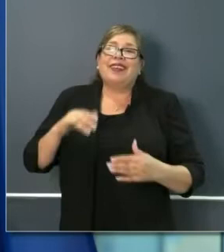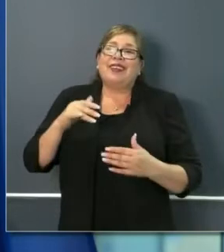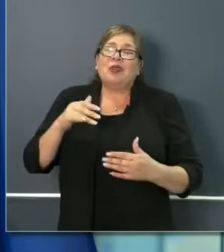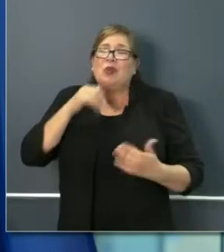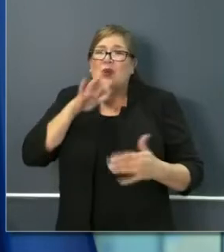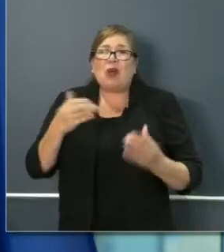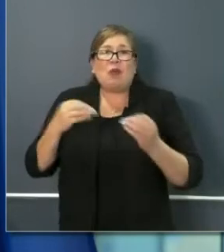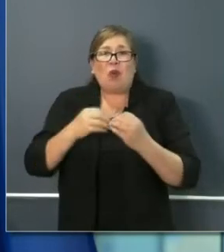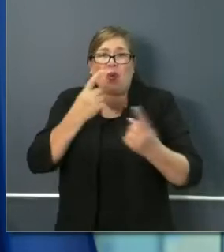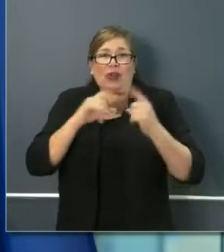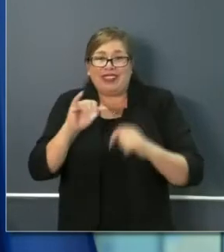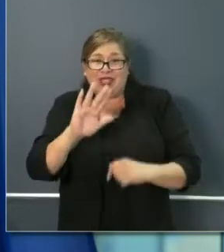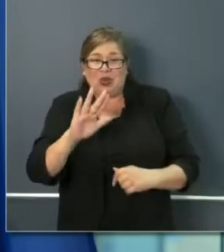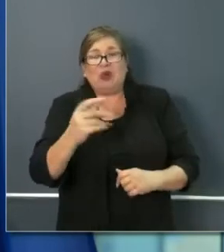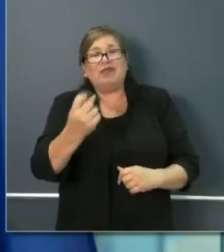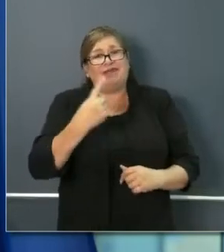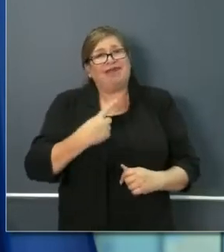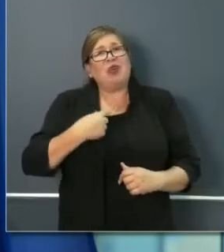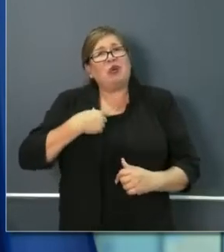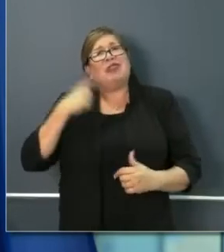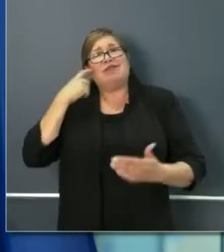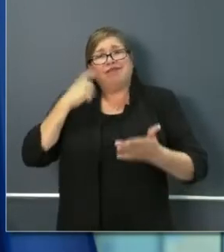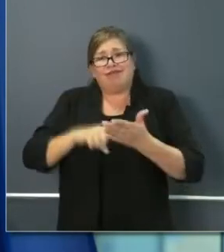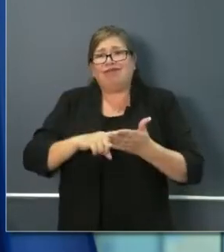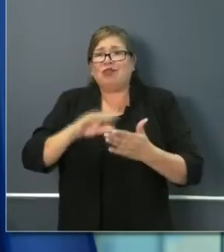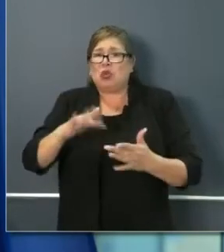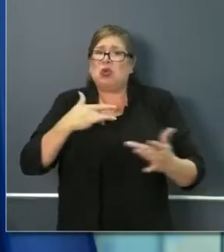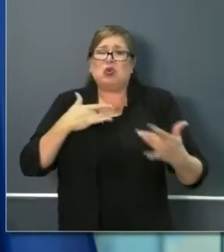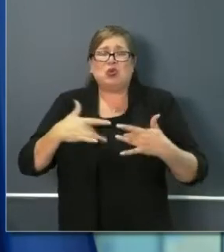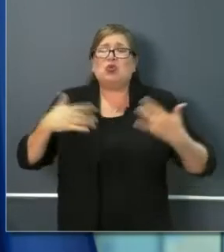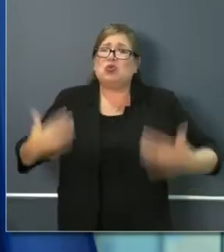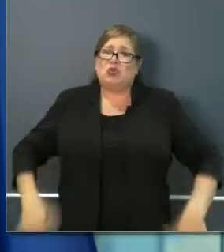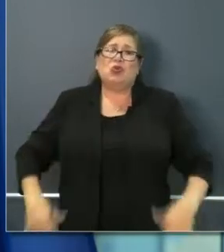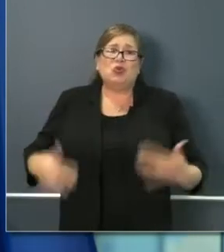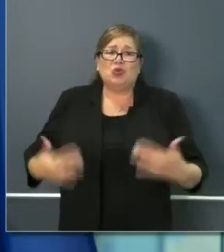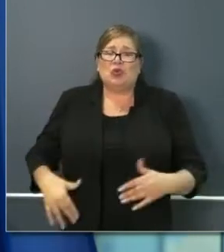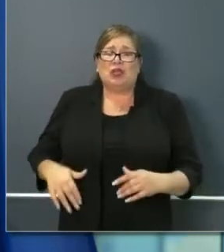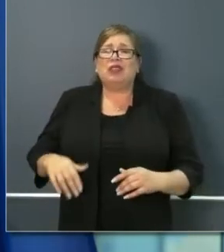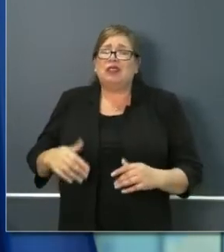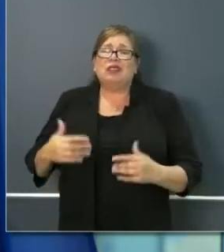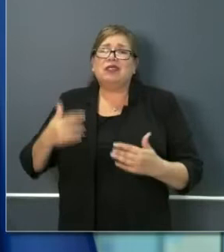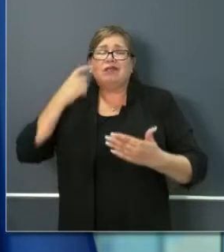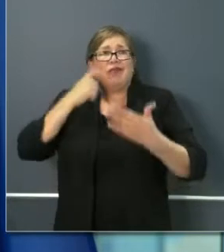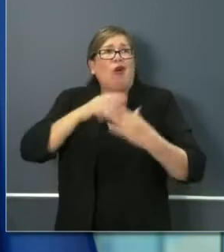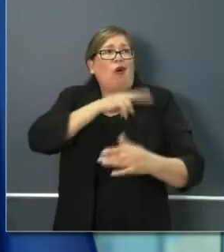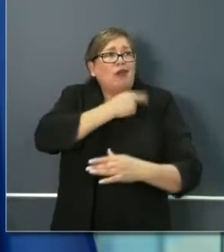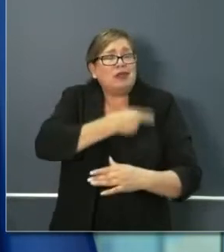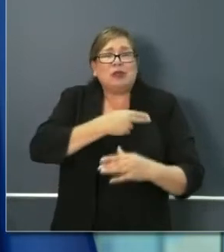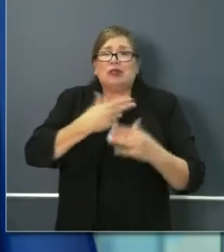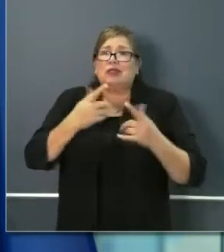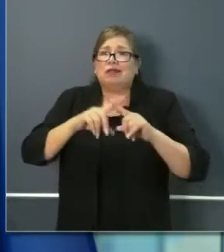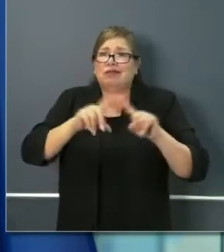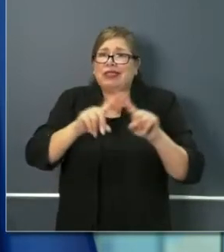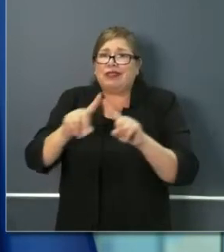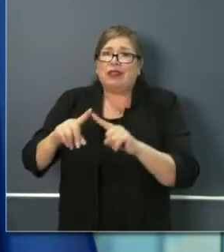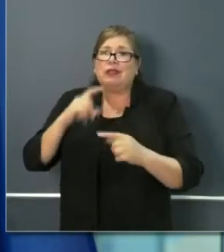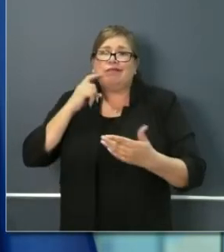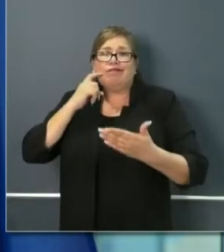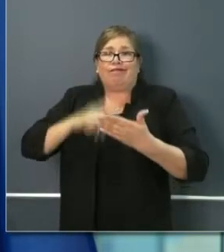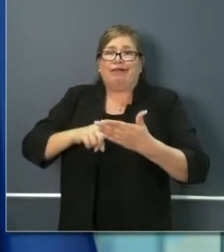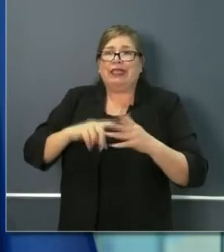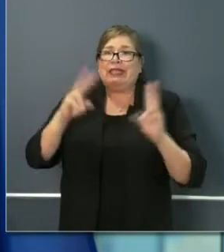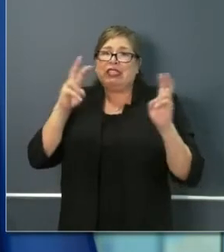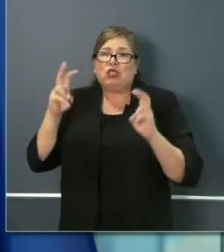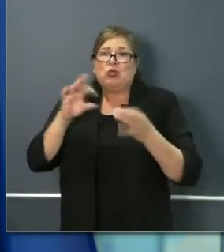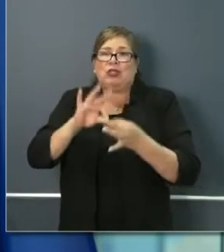legitimate and recognizable because it's amplified by hospitals, not just systems and counties throughout the state.